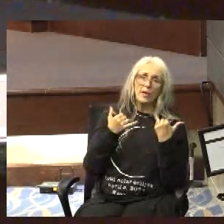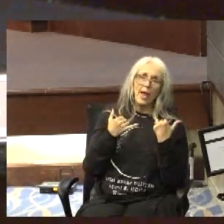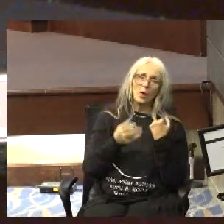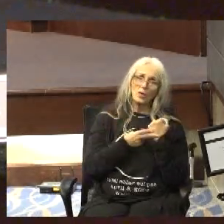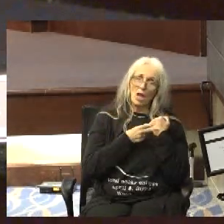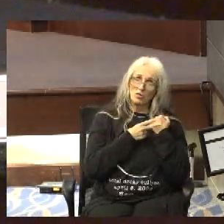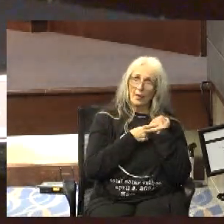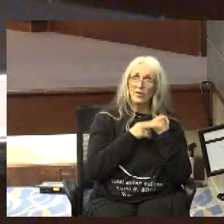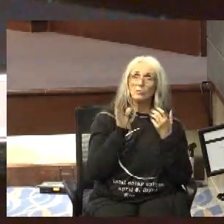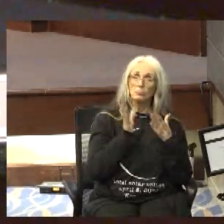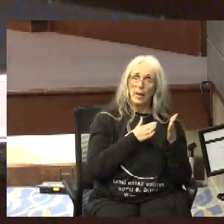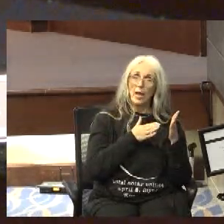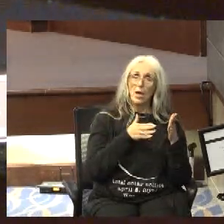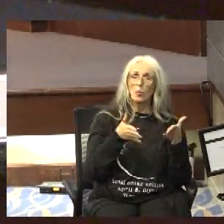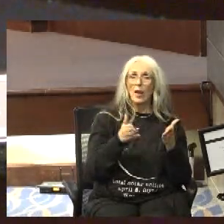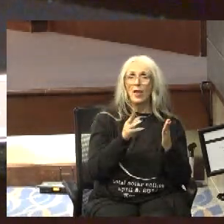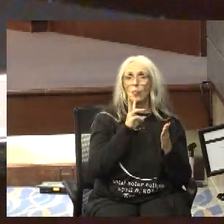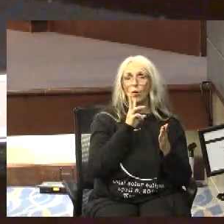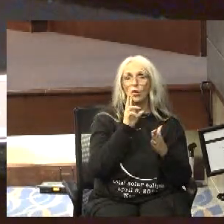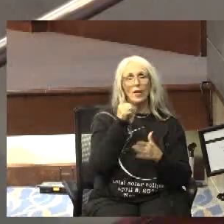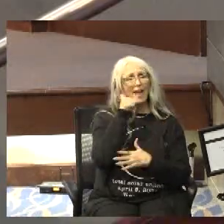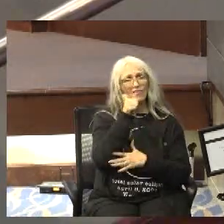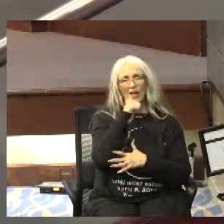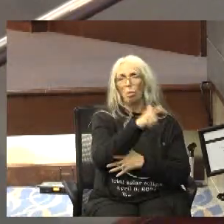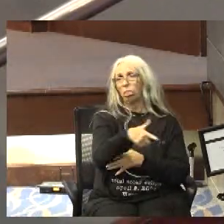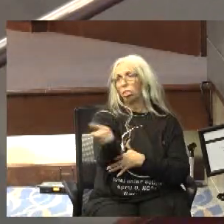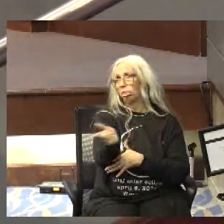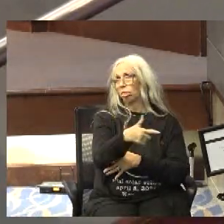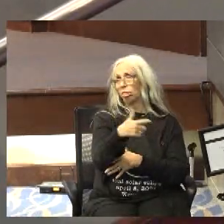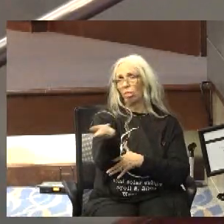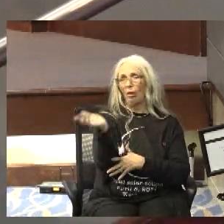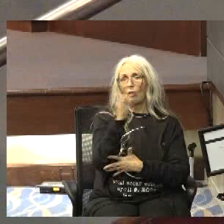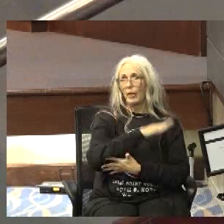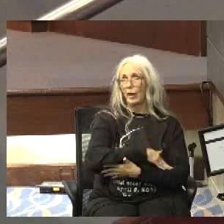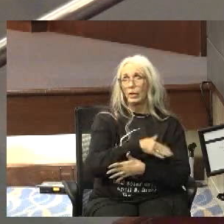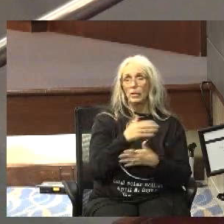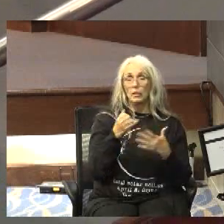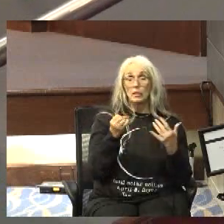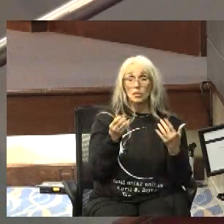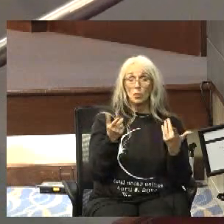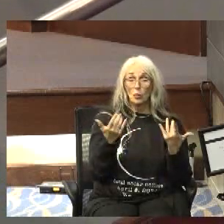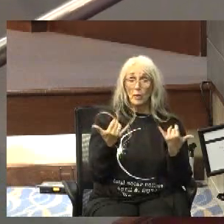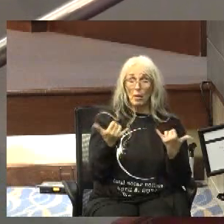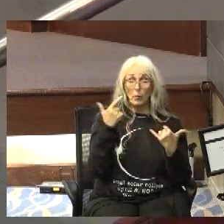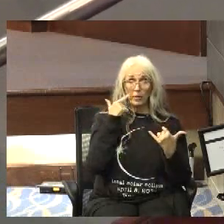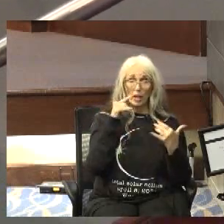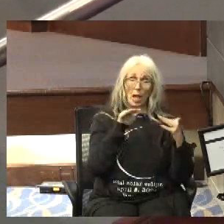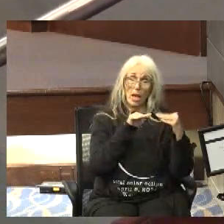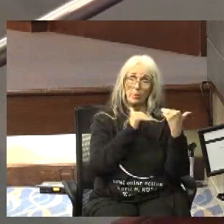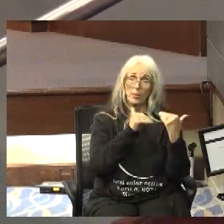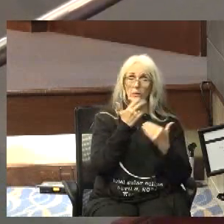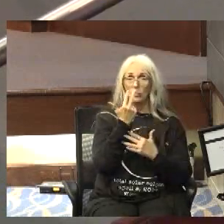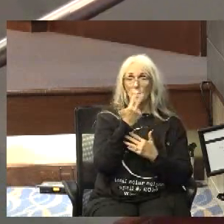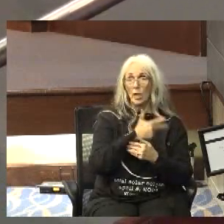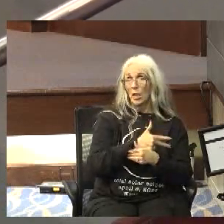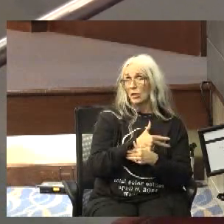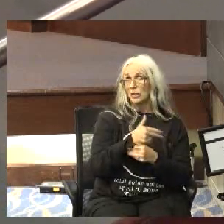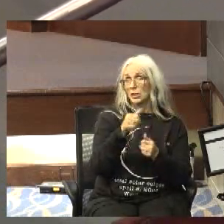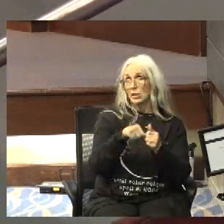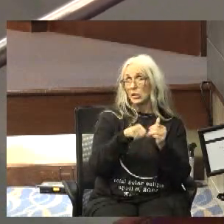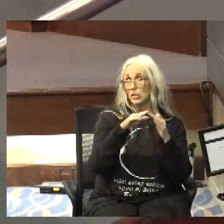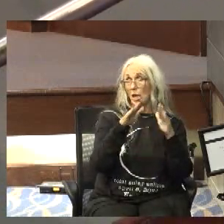plan, we allow watering on every day. And so we think 3 days is a fair